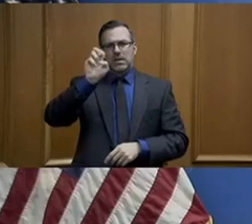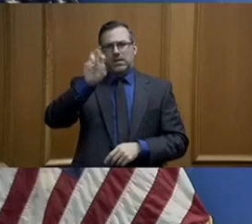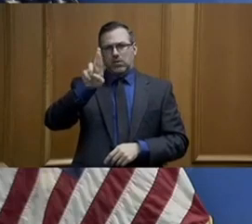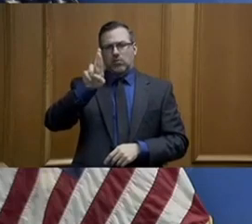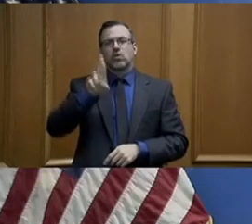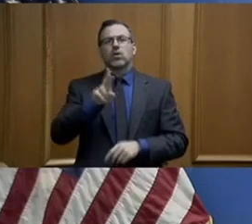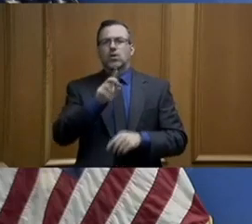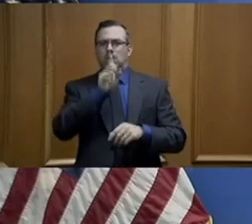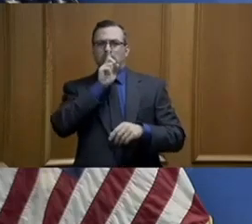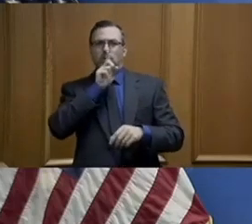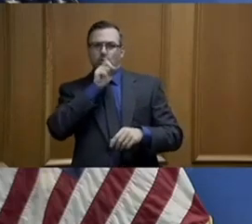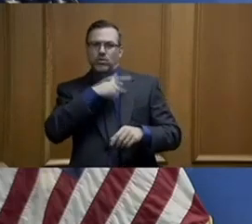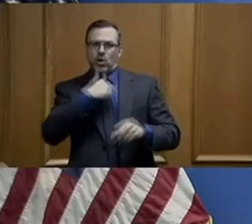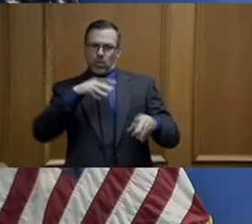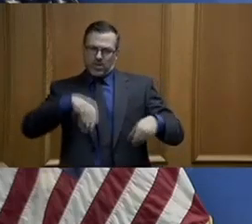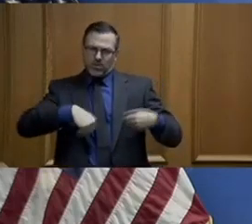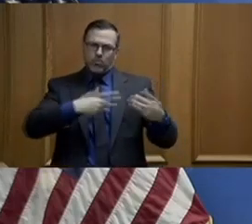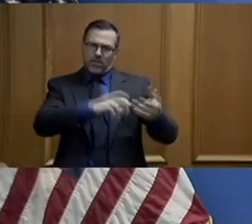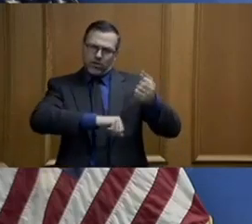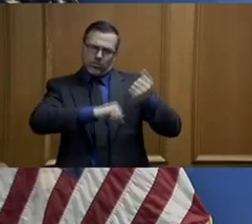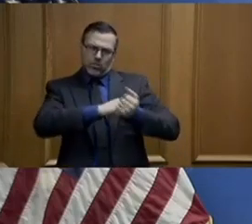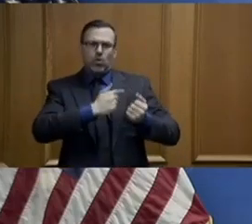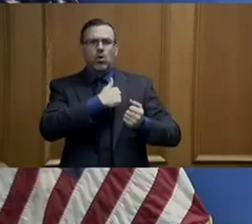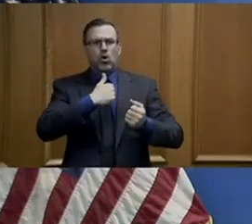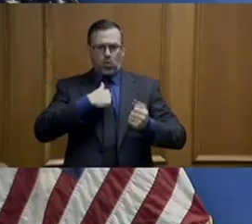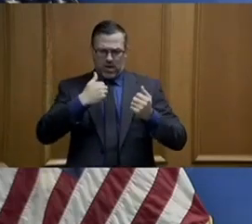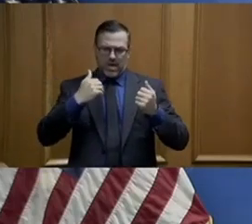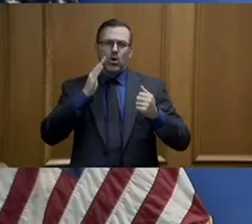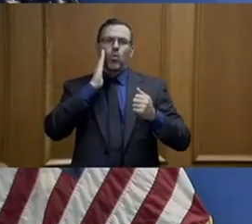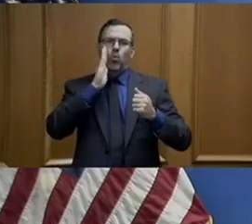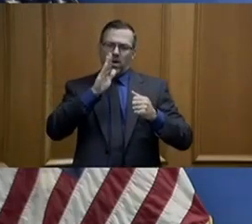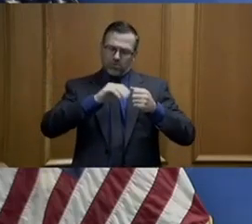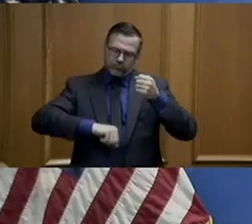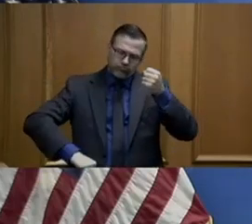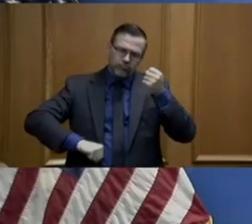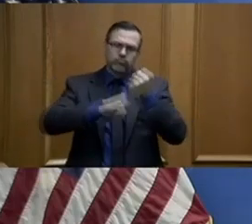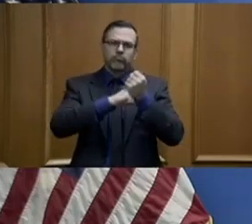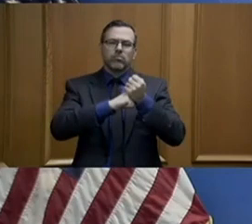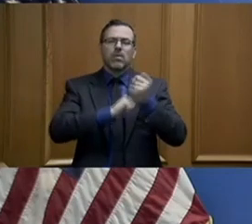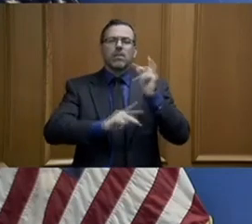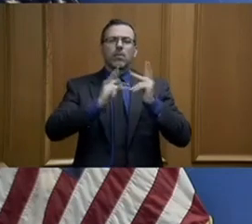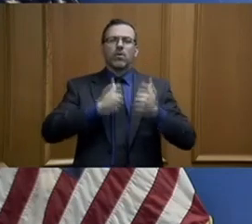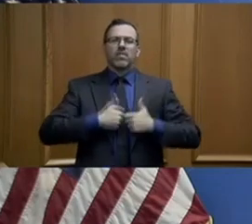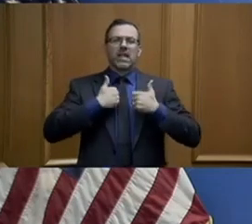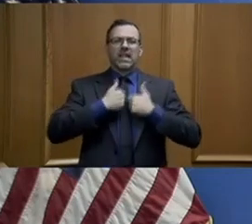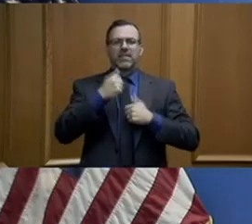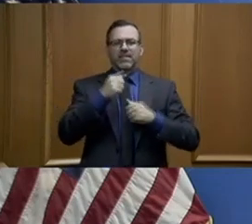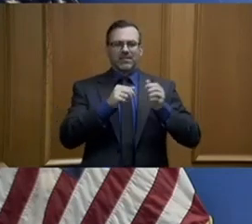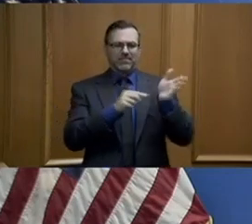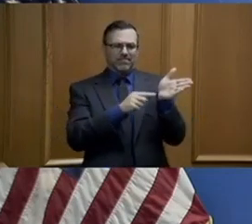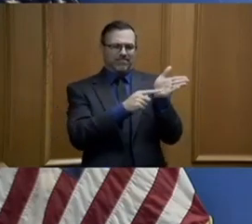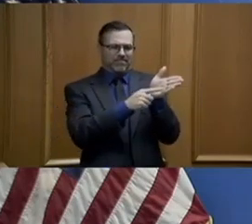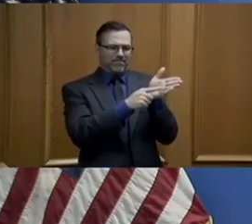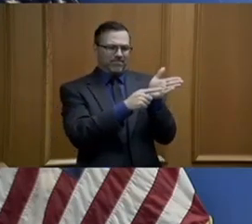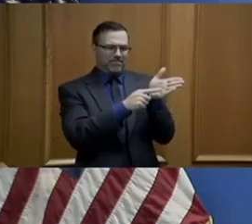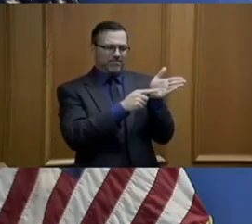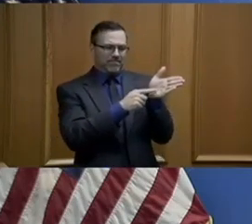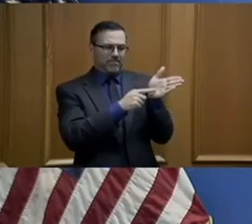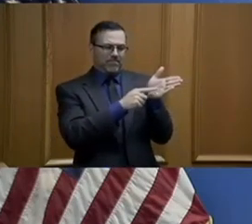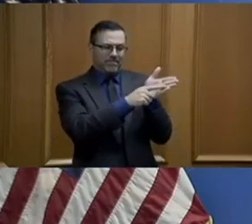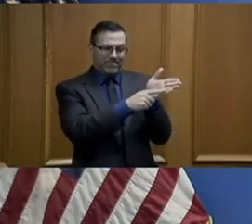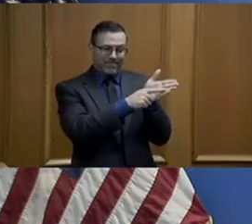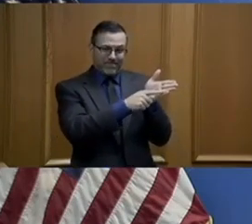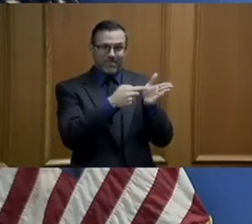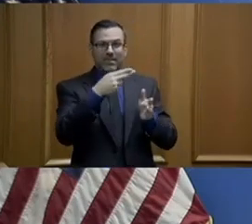need. And we do pledge our full support to the residents of Hamilton and Bradley County who are facing